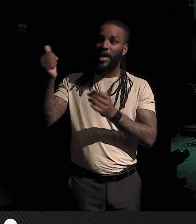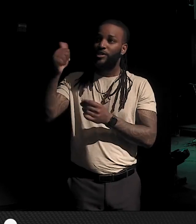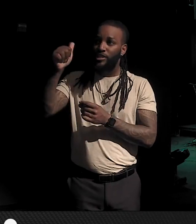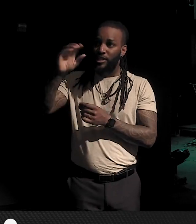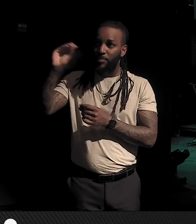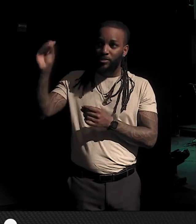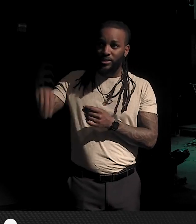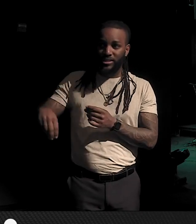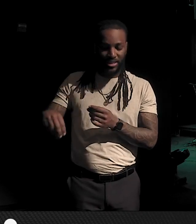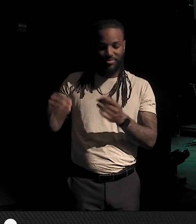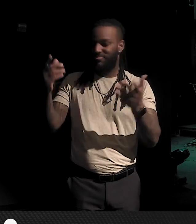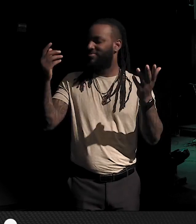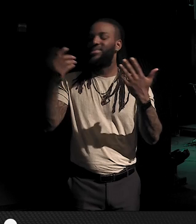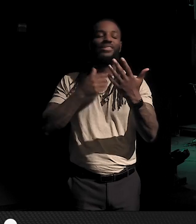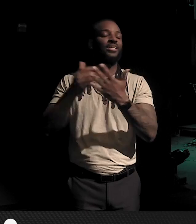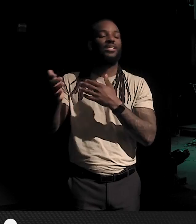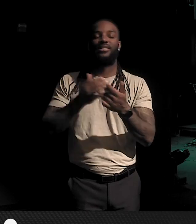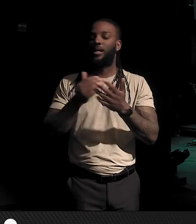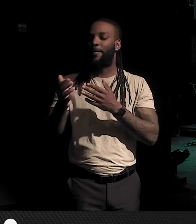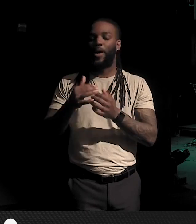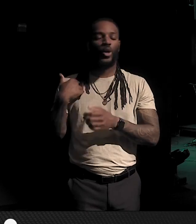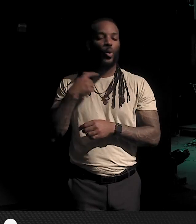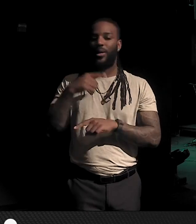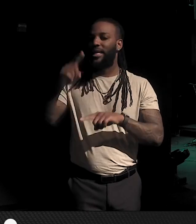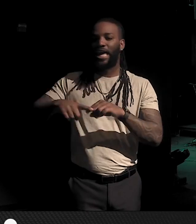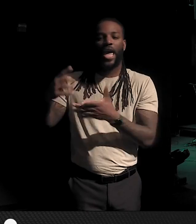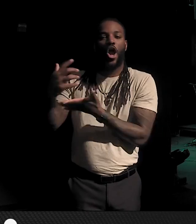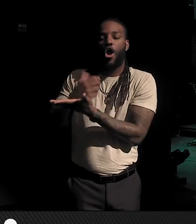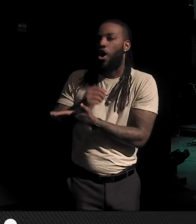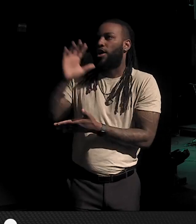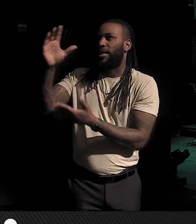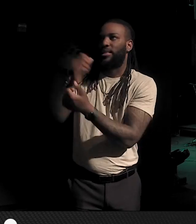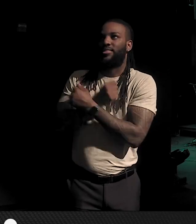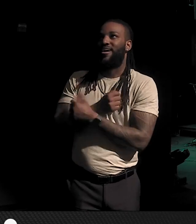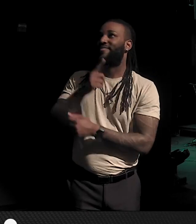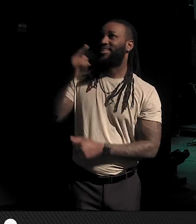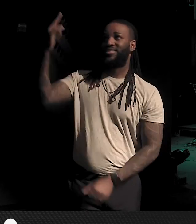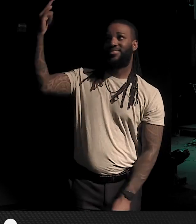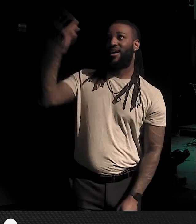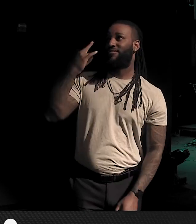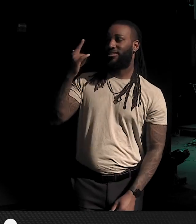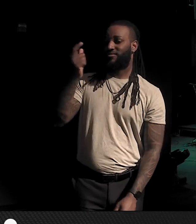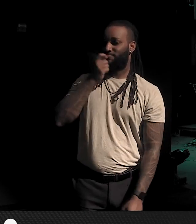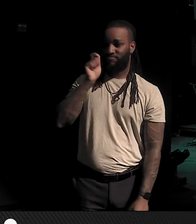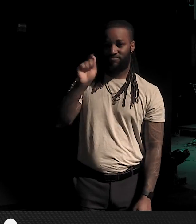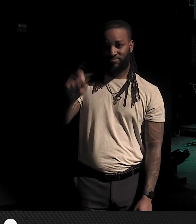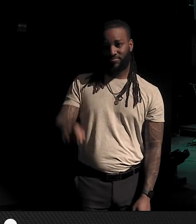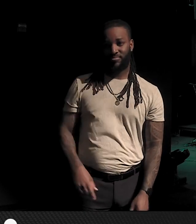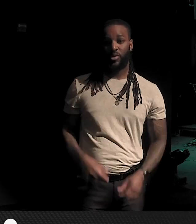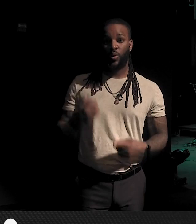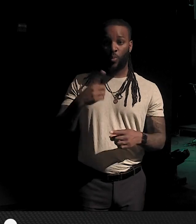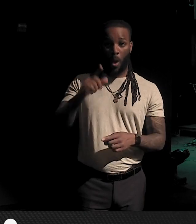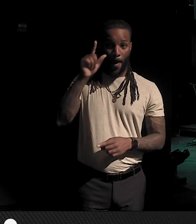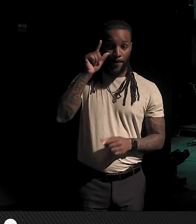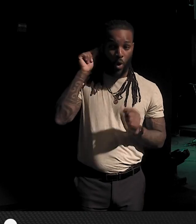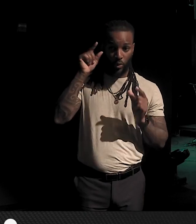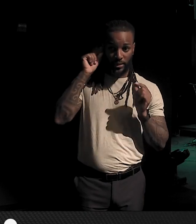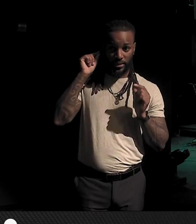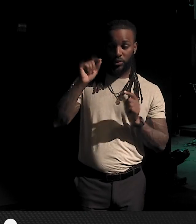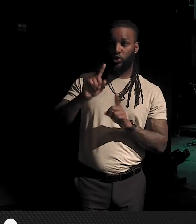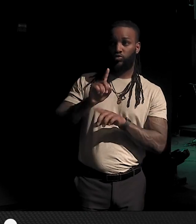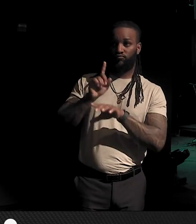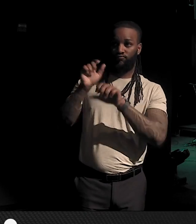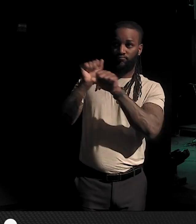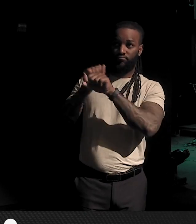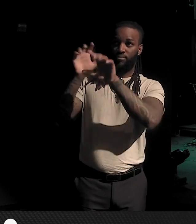week. That nothing that we have possibly done to earn it. He just loves us because he loves us. When Moses went up on Mount Sinai to